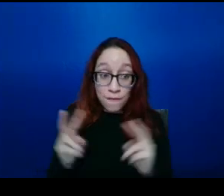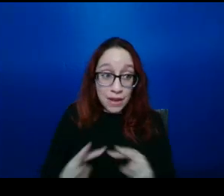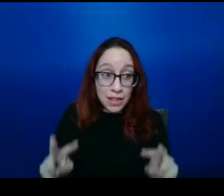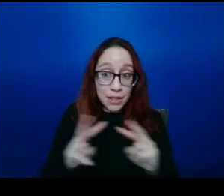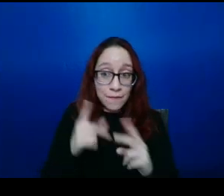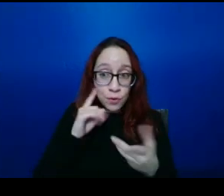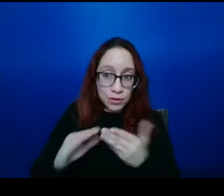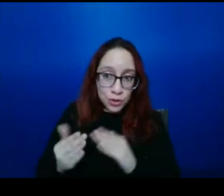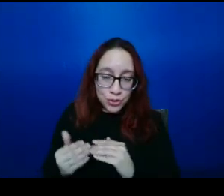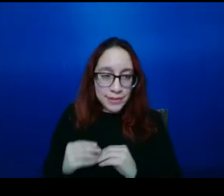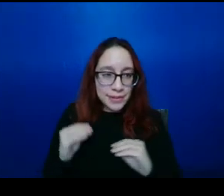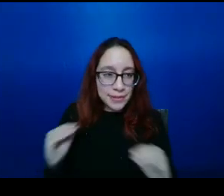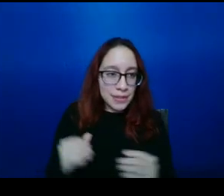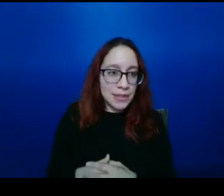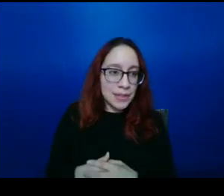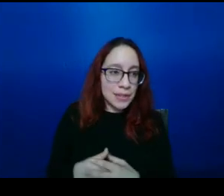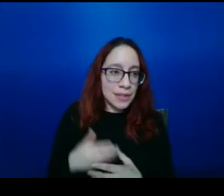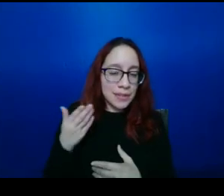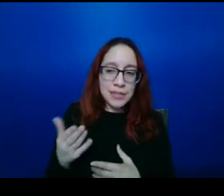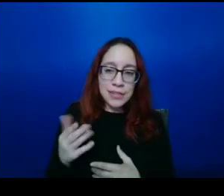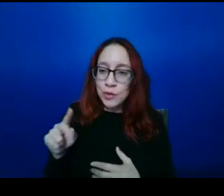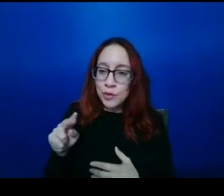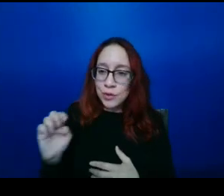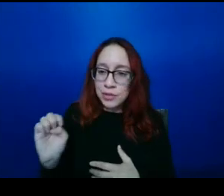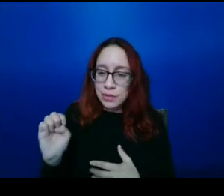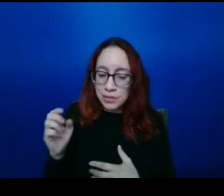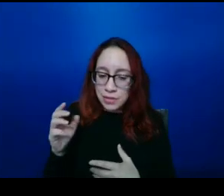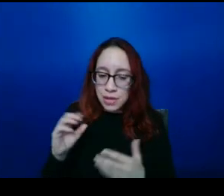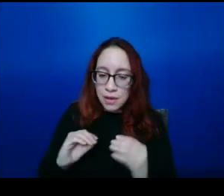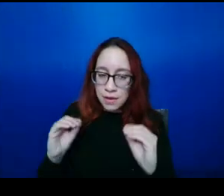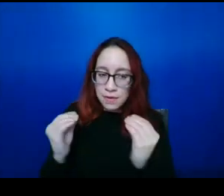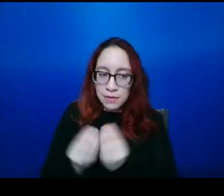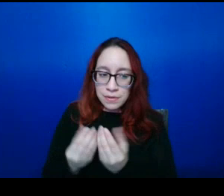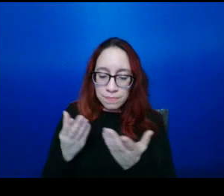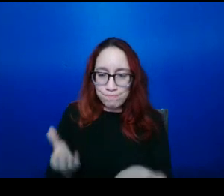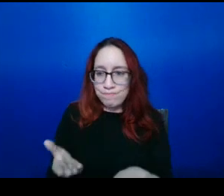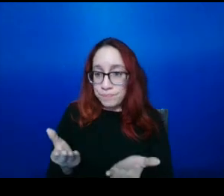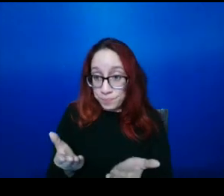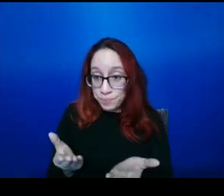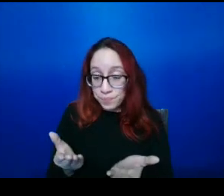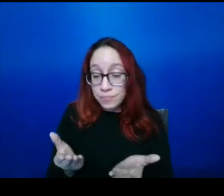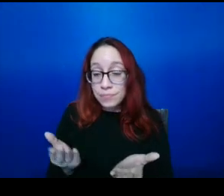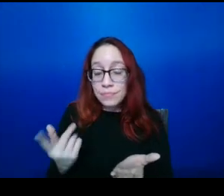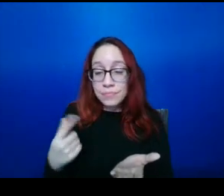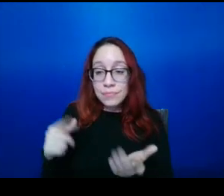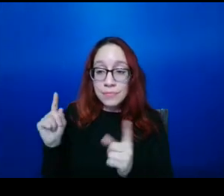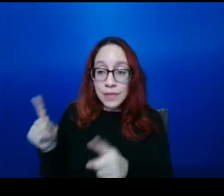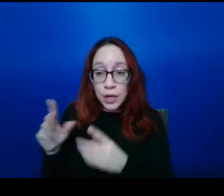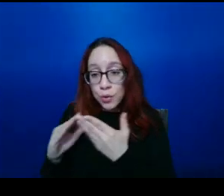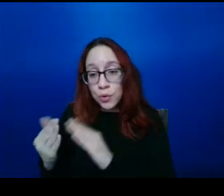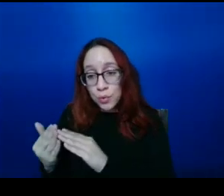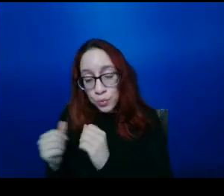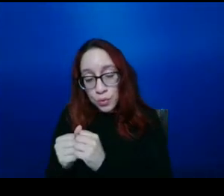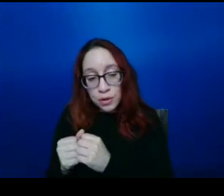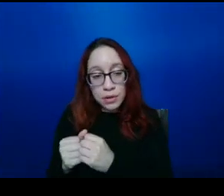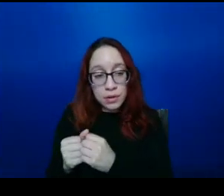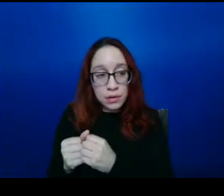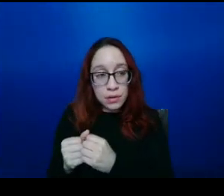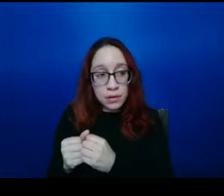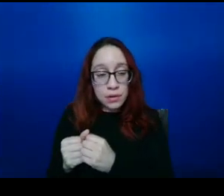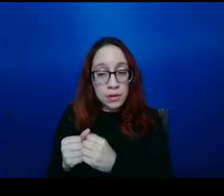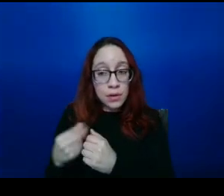the community at all. But it was zoned office. And so we had to go to the community with Harvey